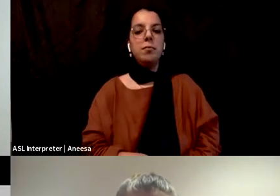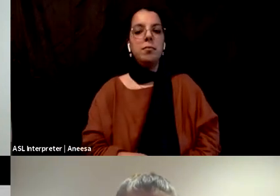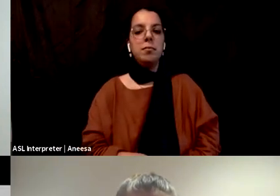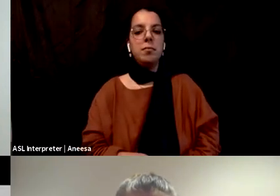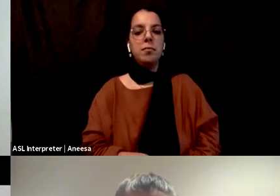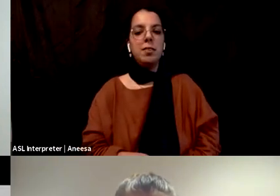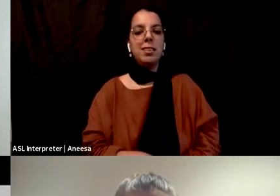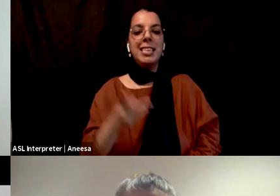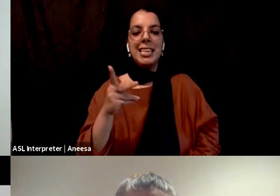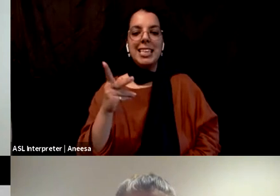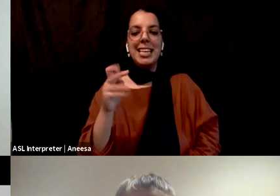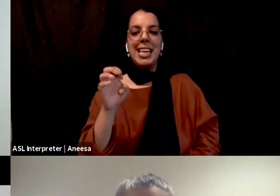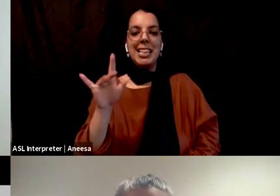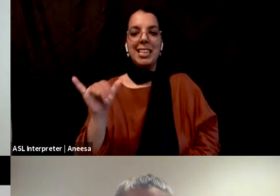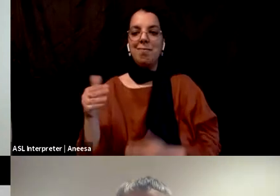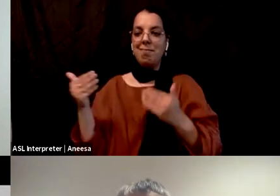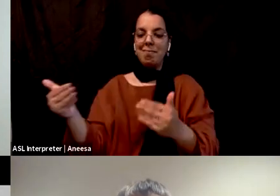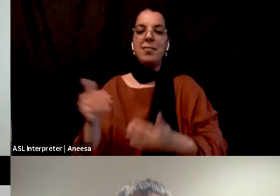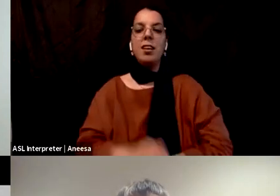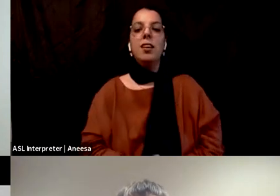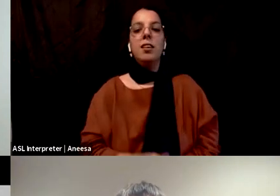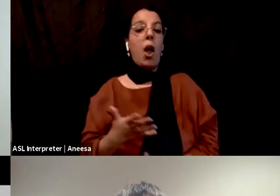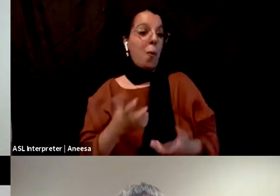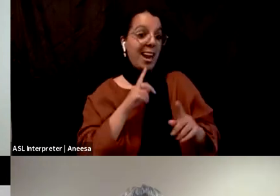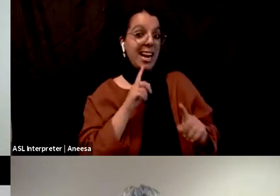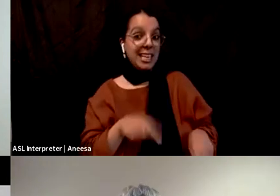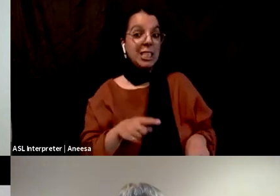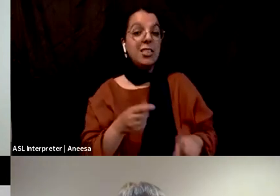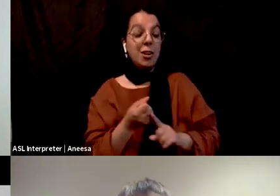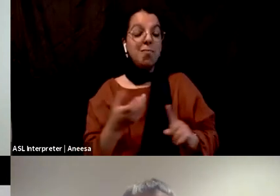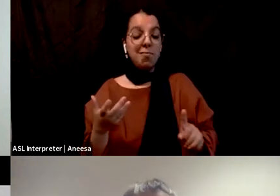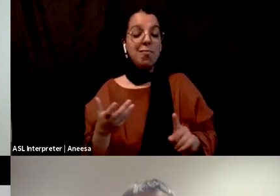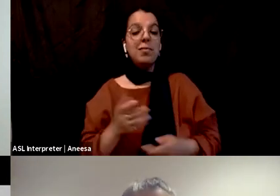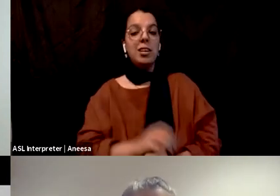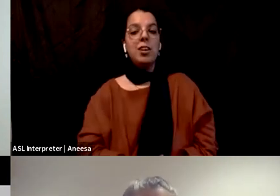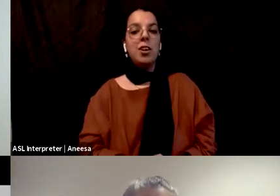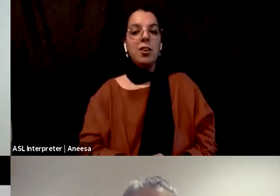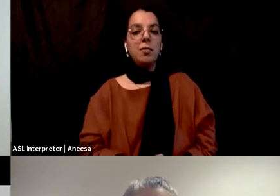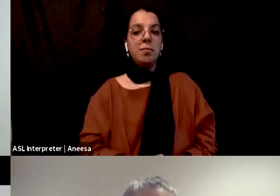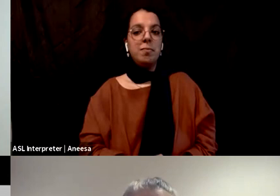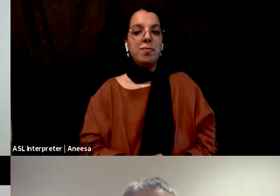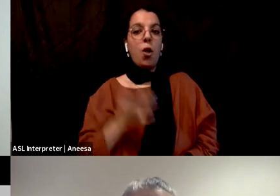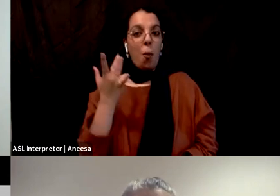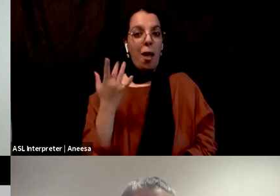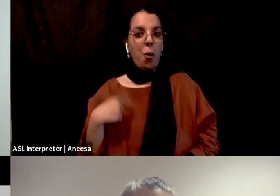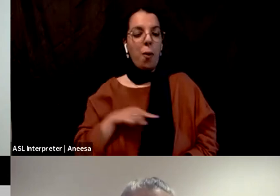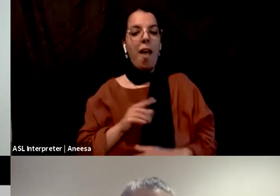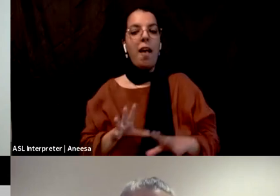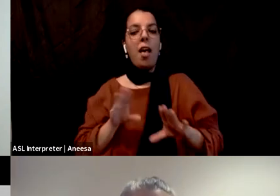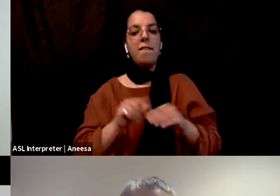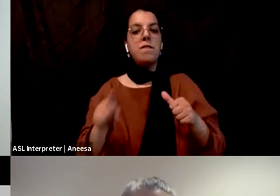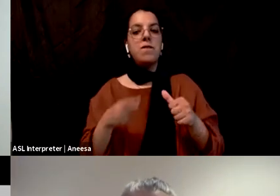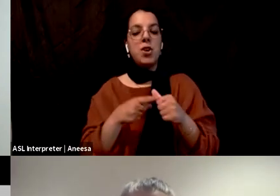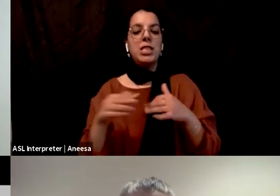Take her away, Kelly. Do you mind if I'd love to speak to that a little bit, given that we're part of First Nations land